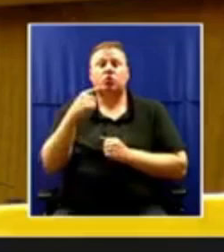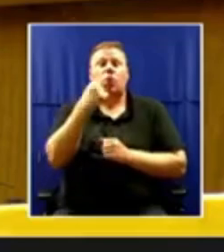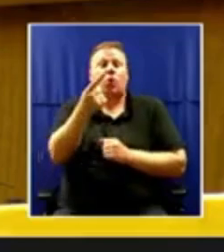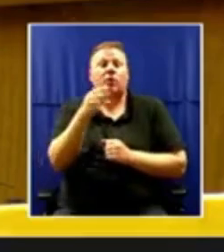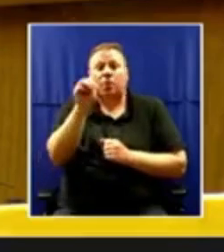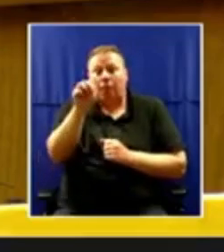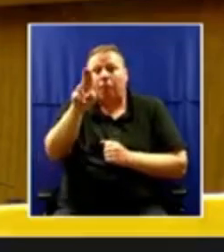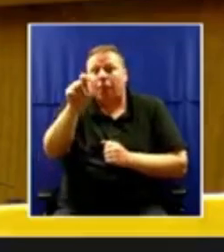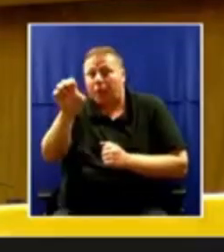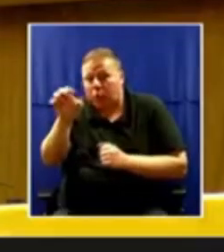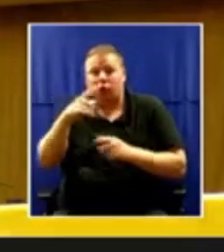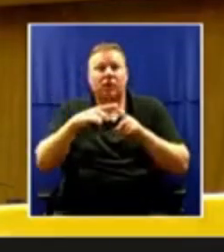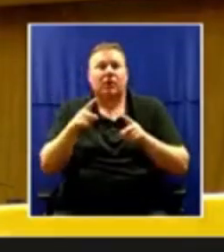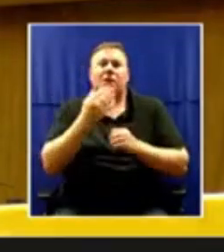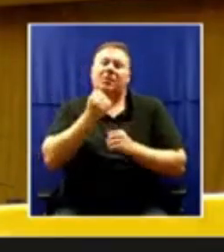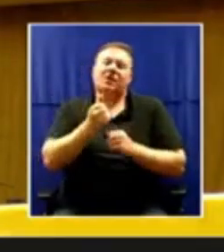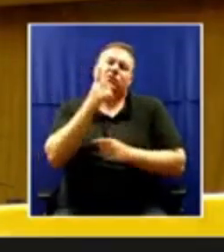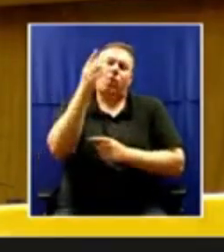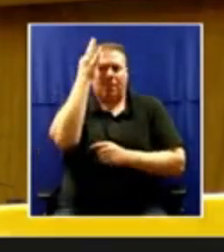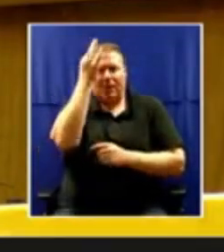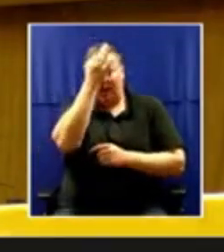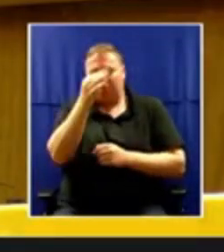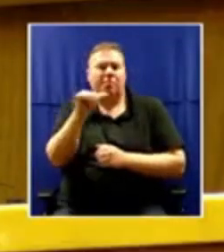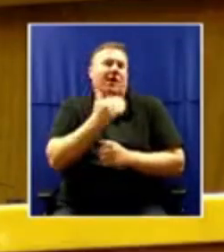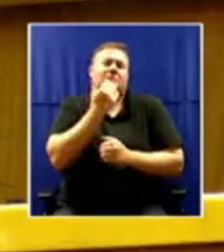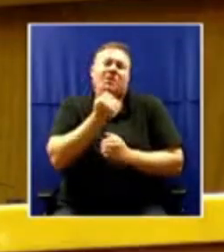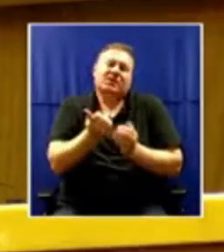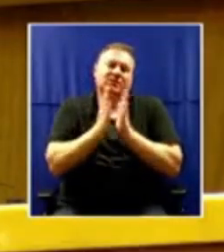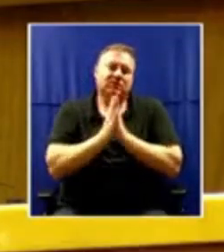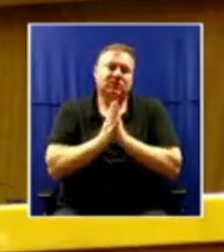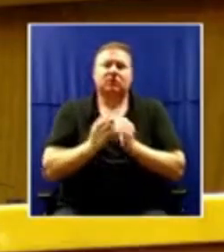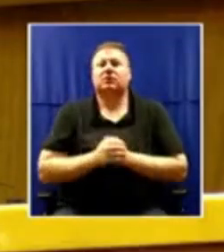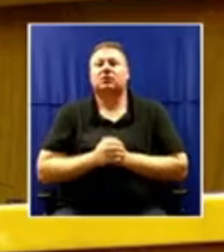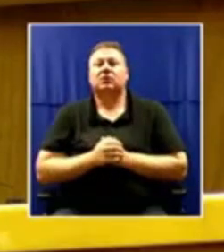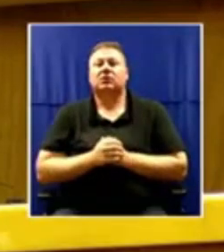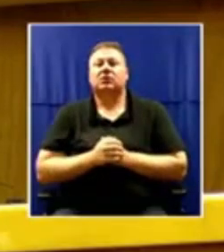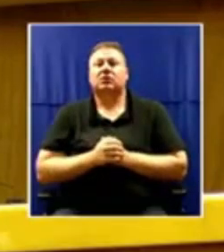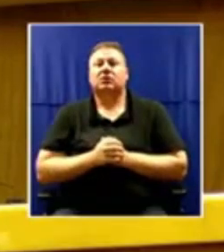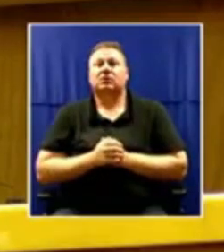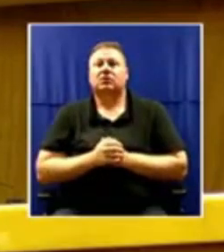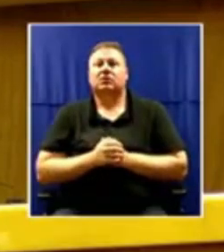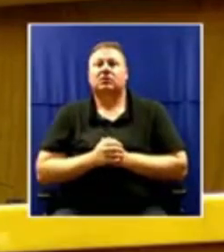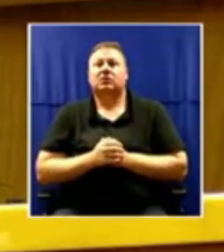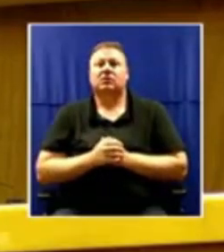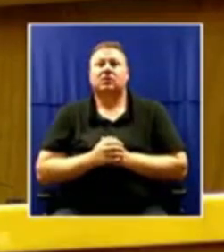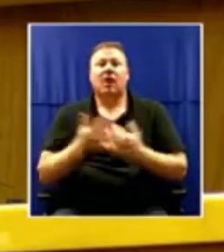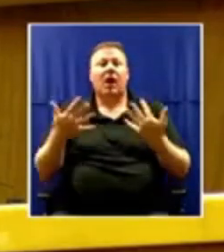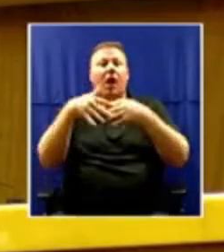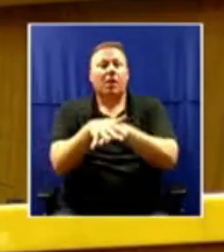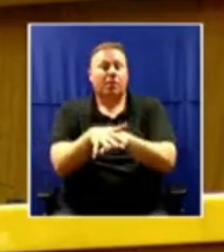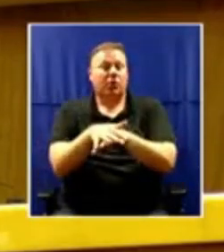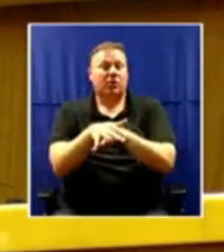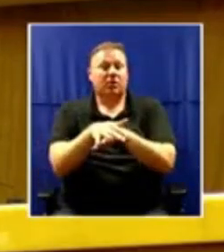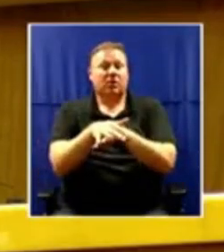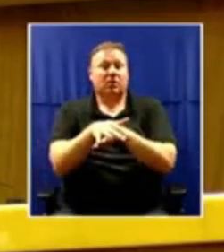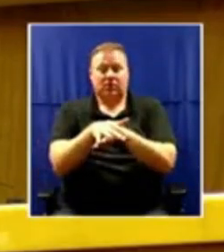So I need my minute restored. Thank you. We stand here today in a hybrid parliamentary session during a global pandemic